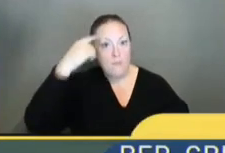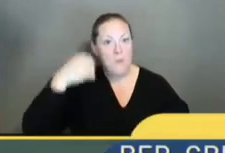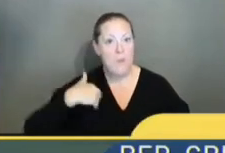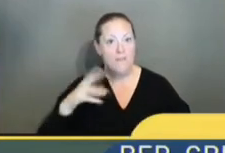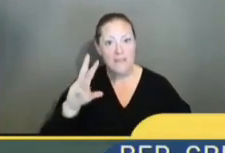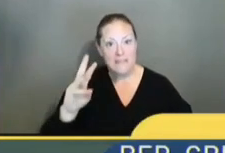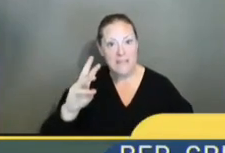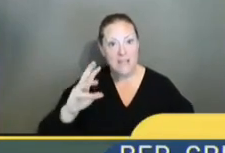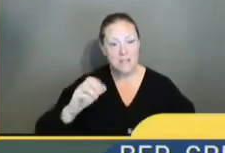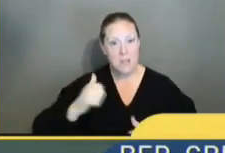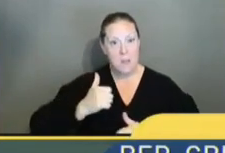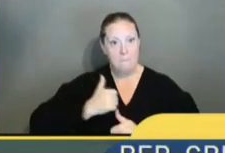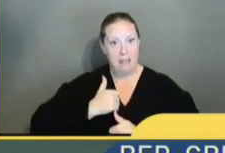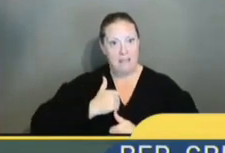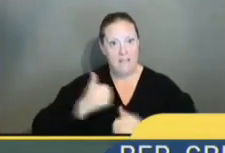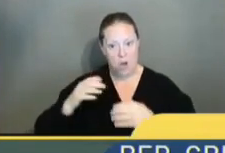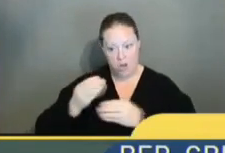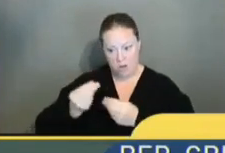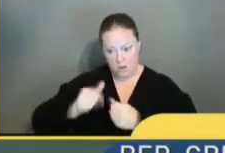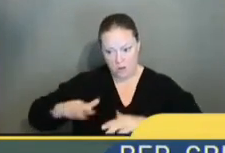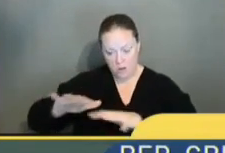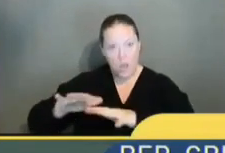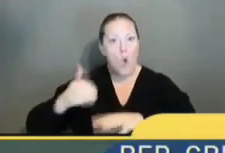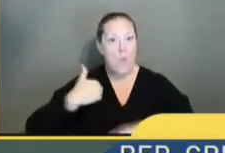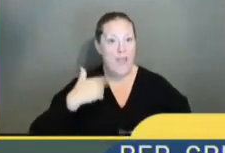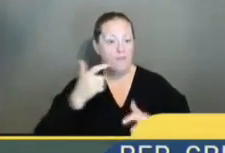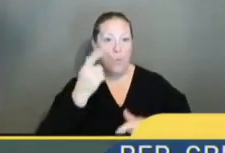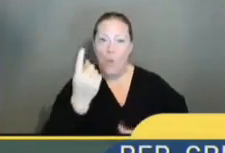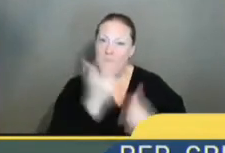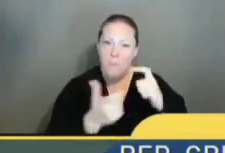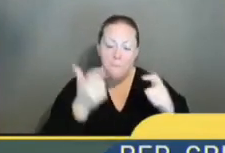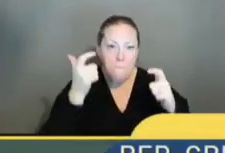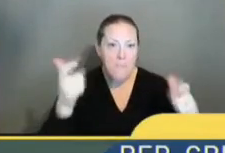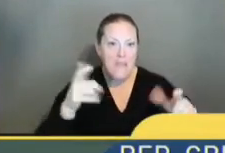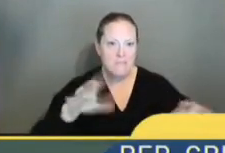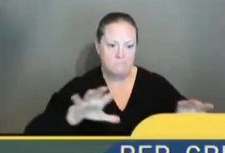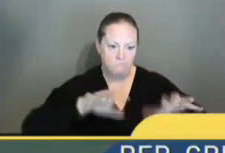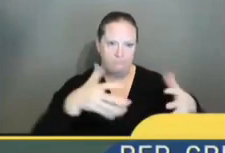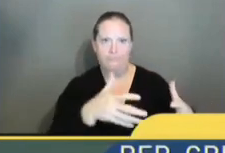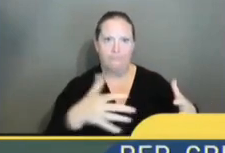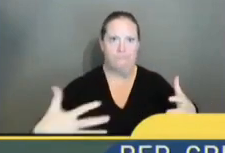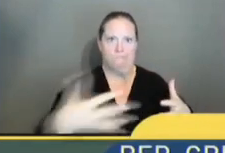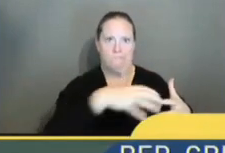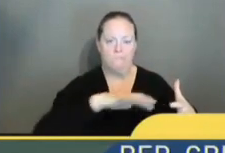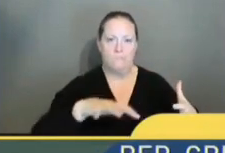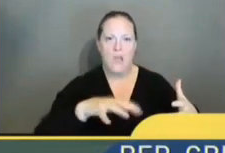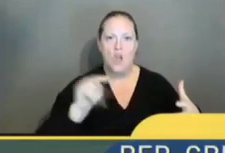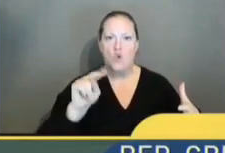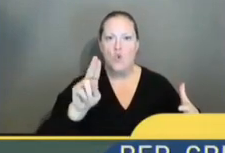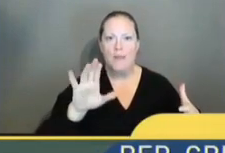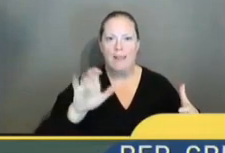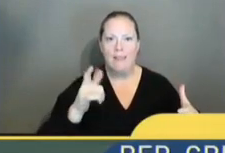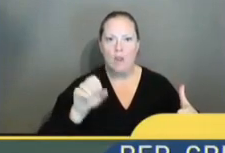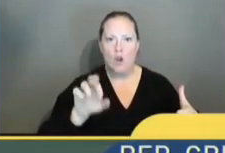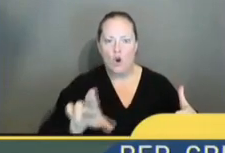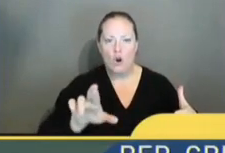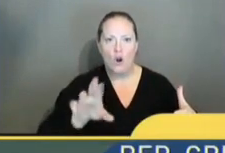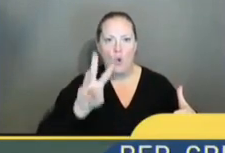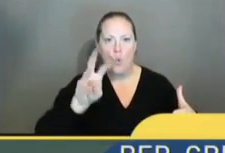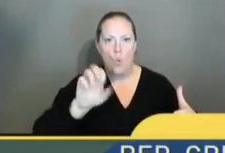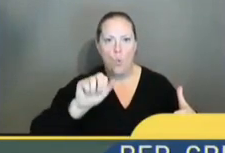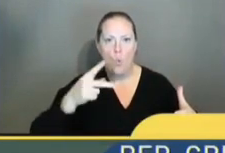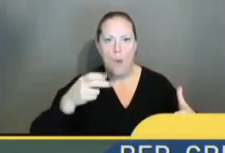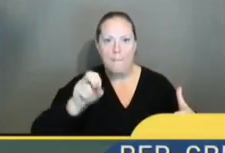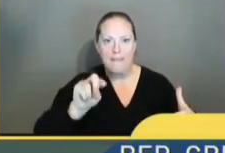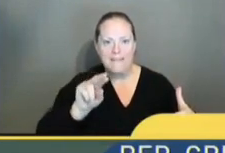of nuclear weapons anywhere in the world. In Puget Sound, we need to be building the resilience here. We need to be building